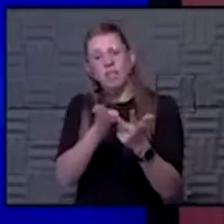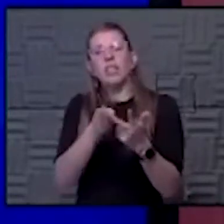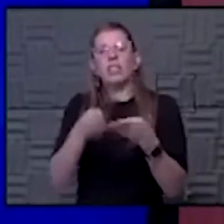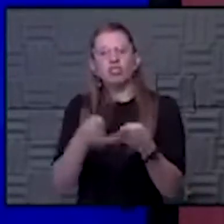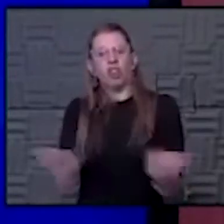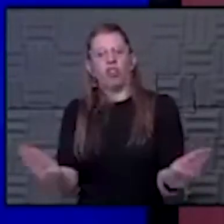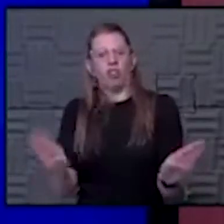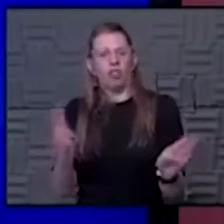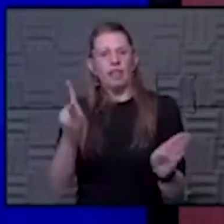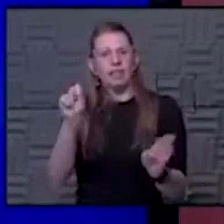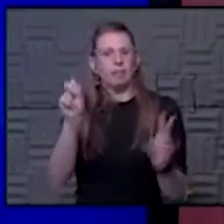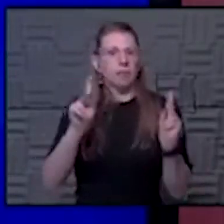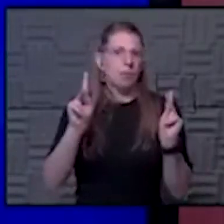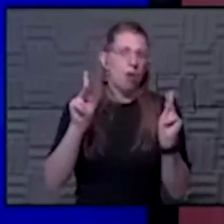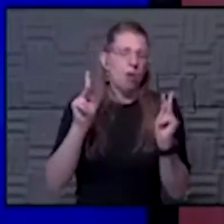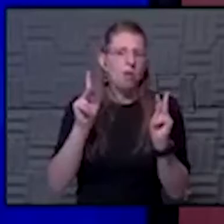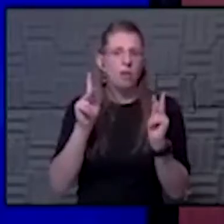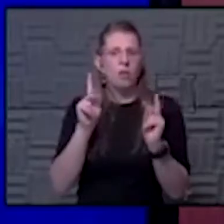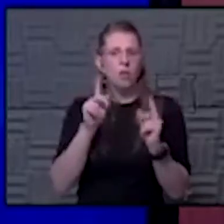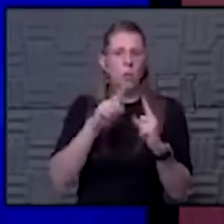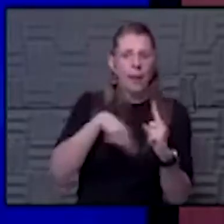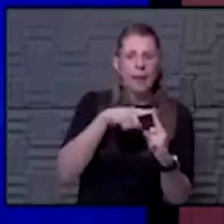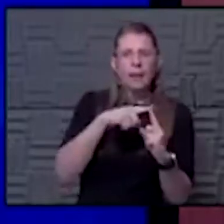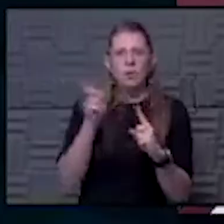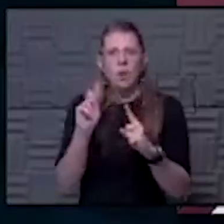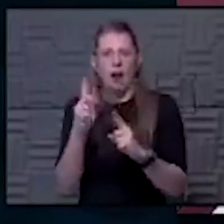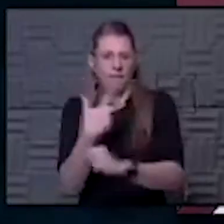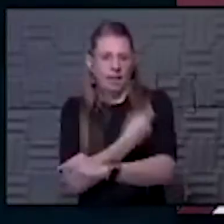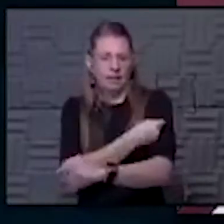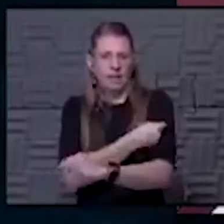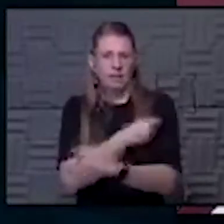Where are they going to get vaccinated? When do you think that's going to start?